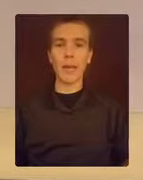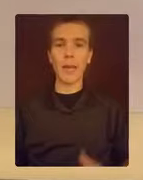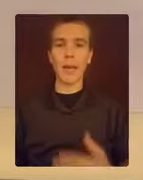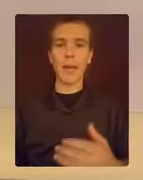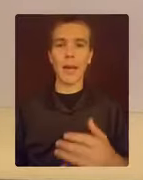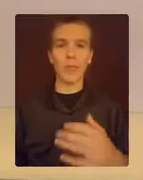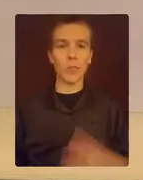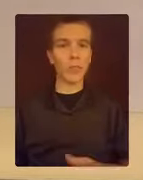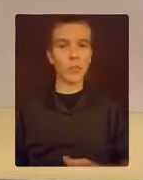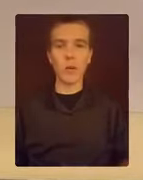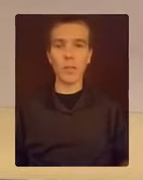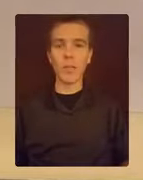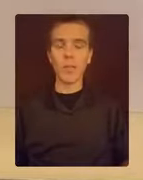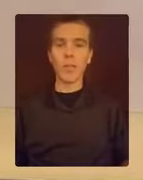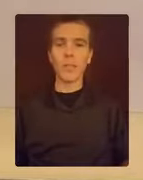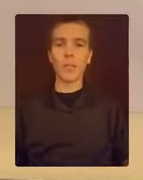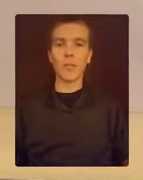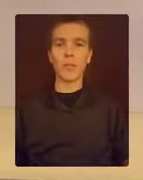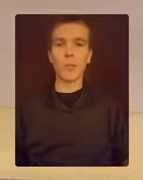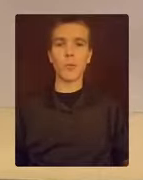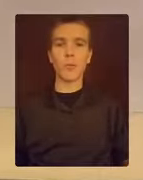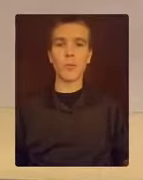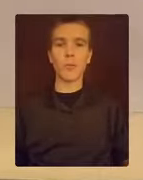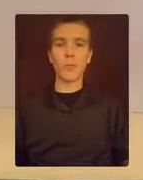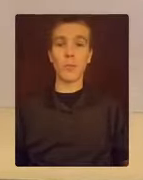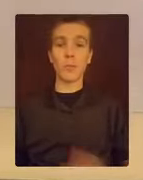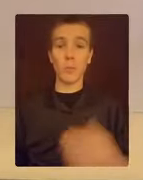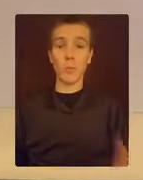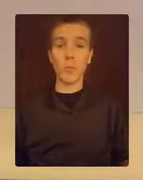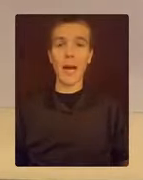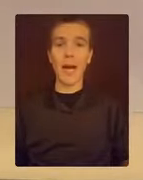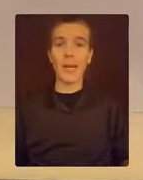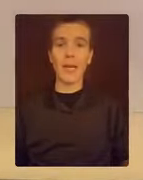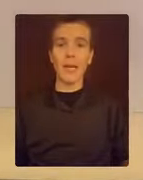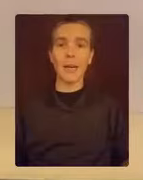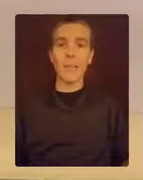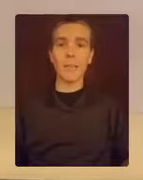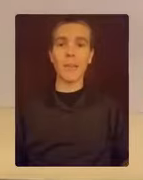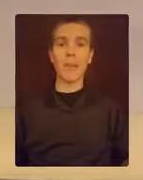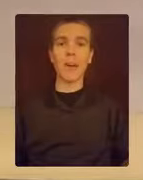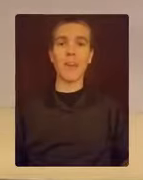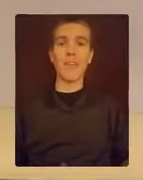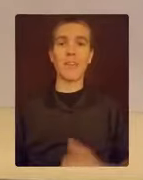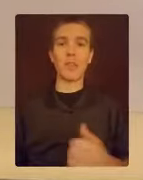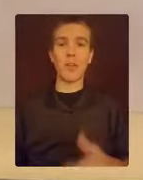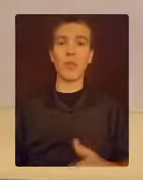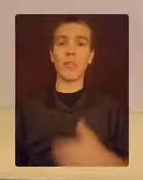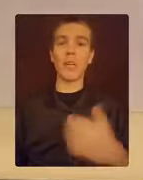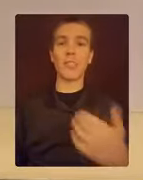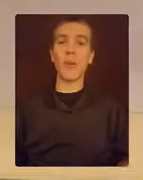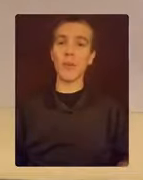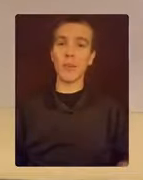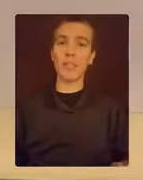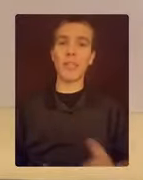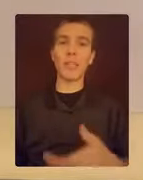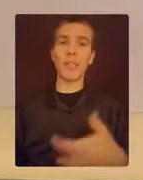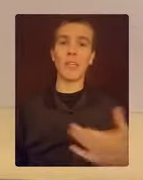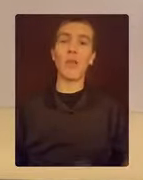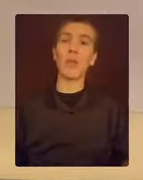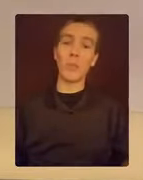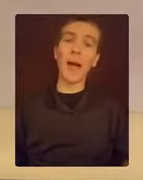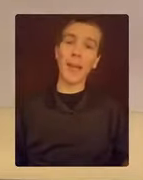it, and I have just a moment to reply. If it shows that I saw your message